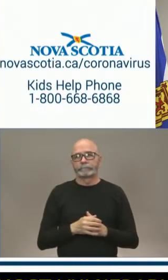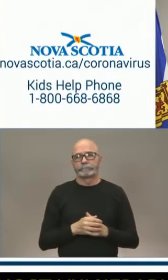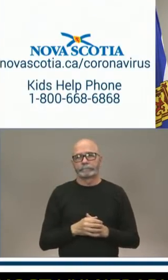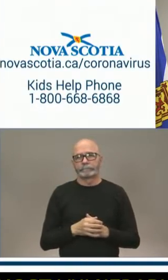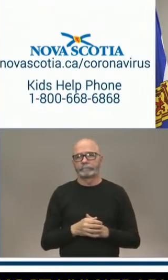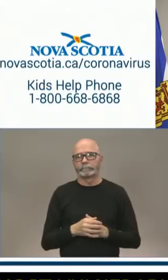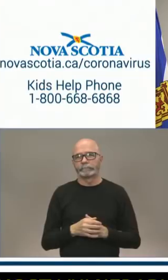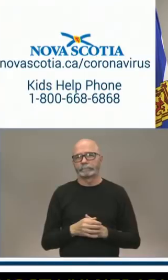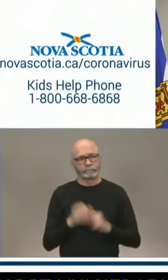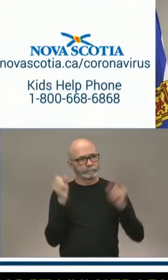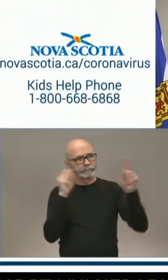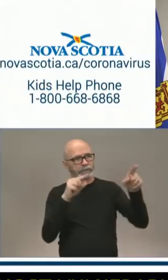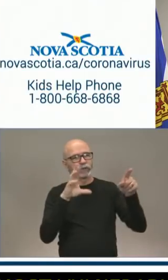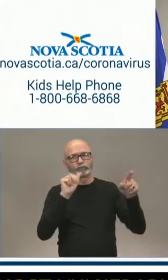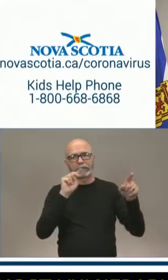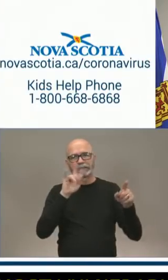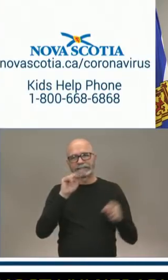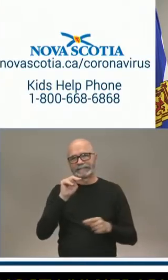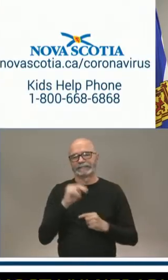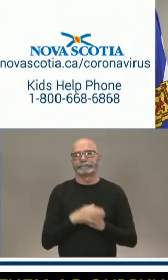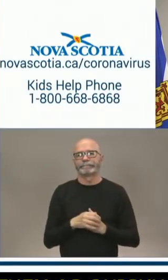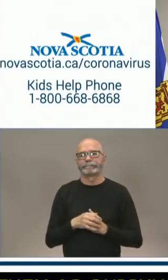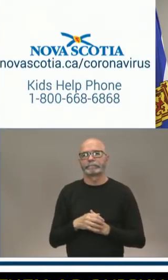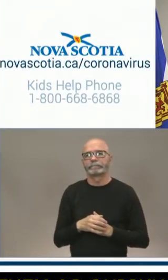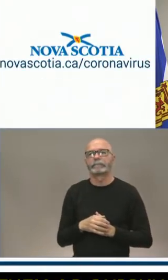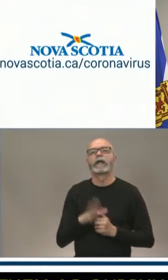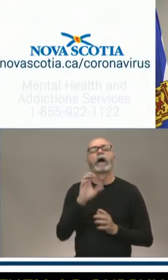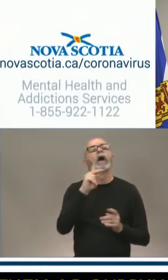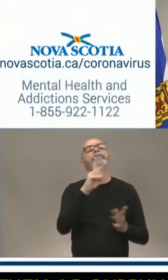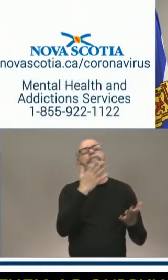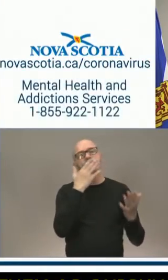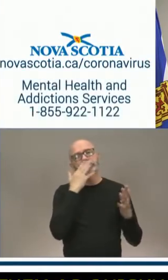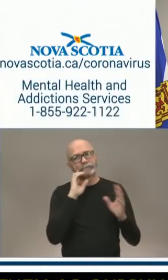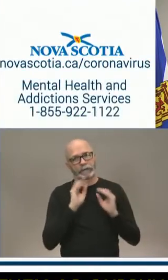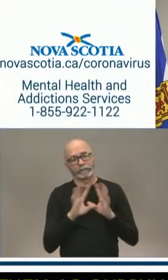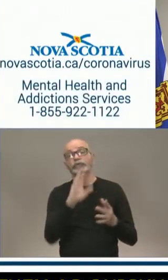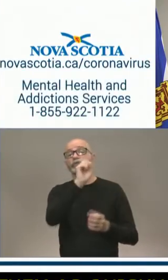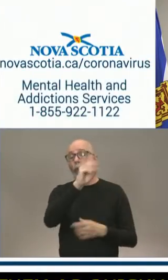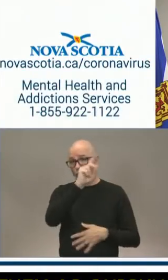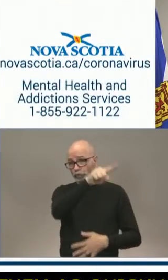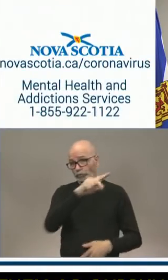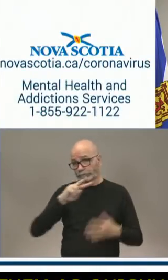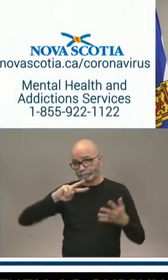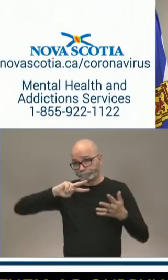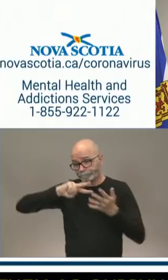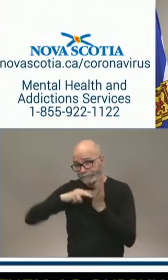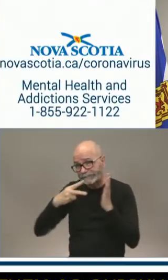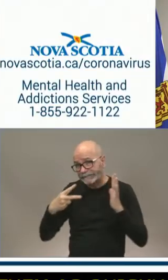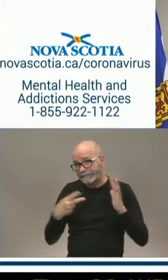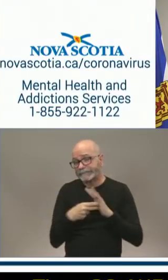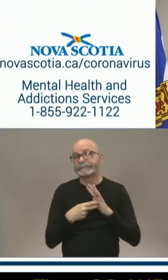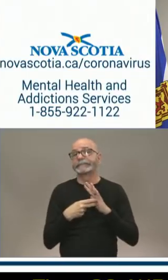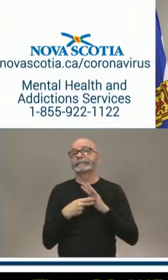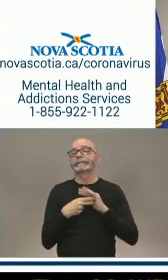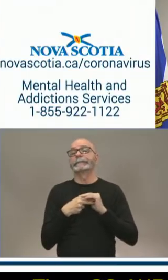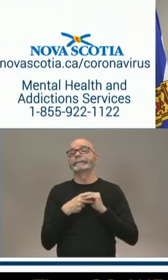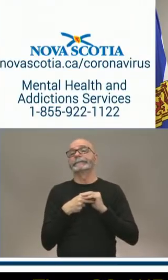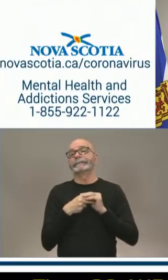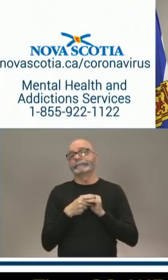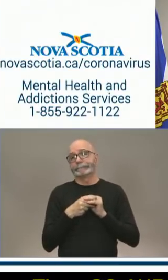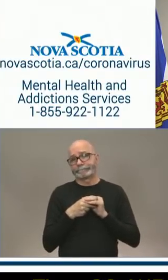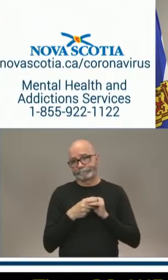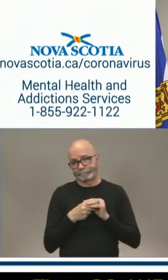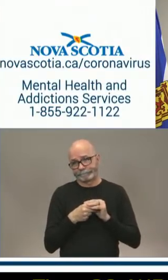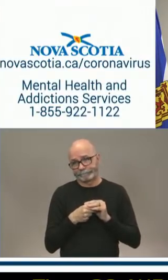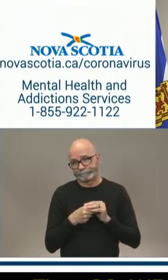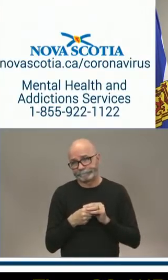Strang. So what you're saying is the insinuation on the street over this way is that these 3 ridings voting with